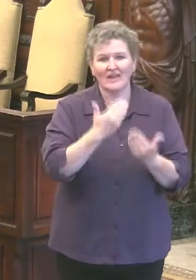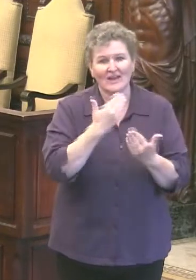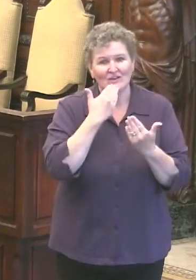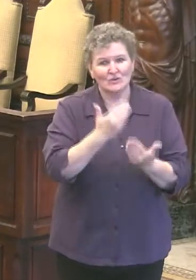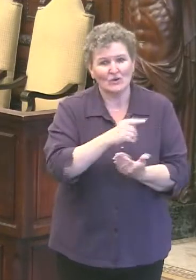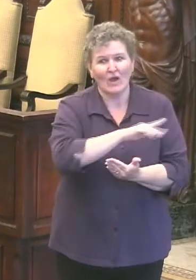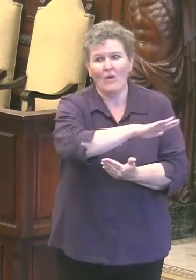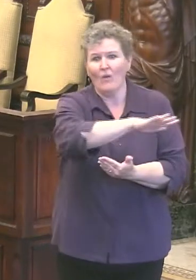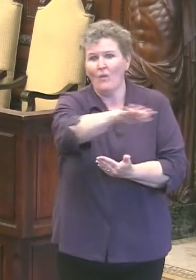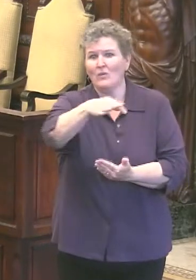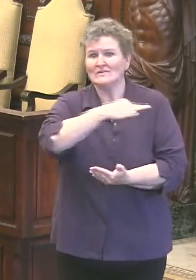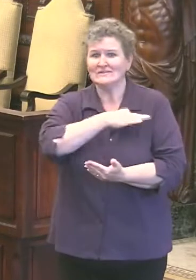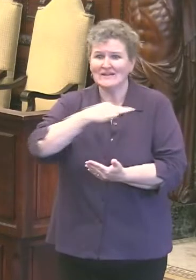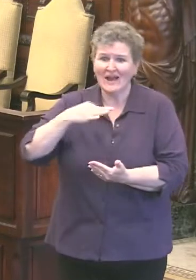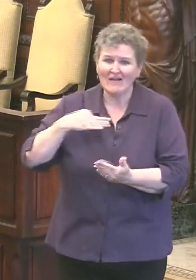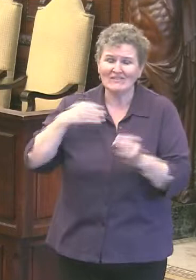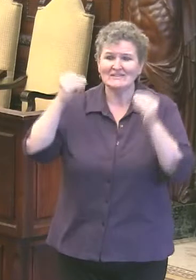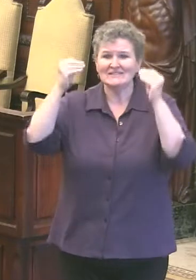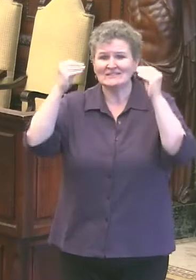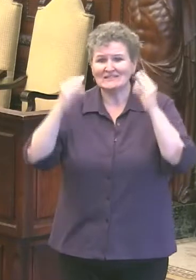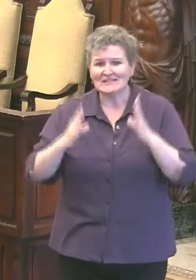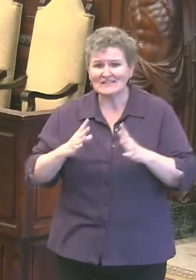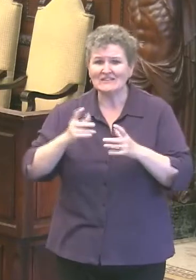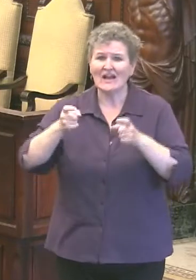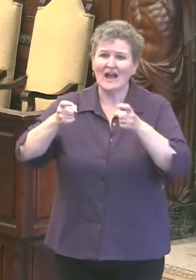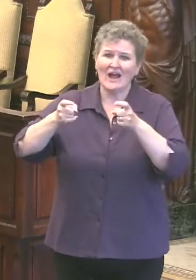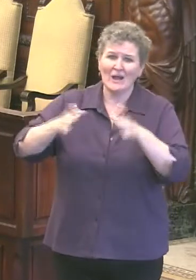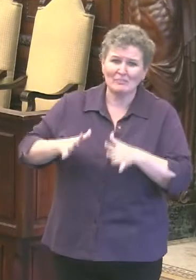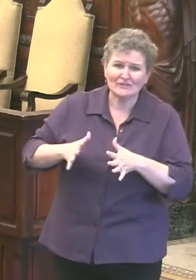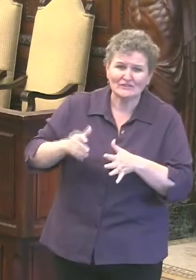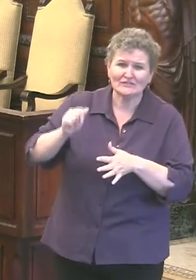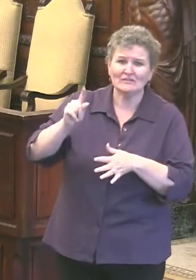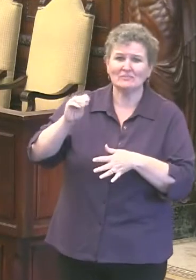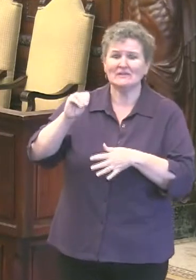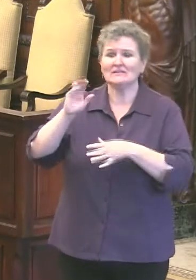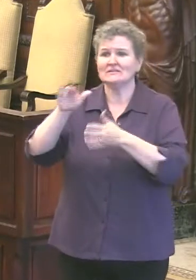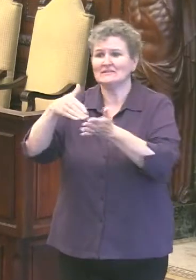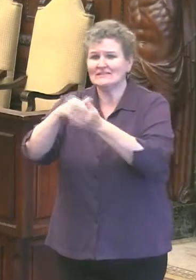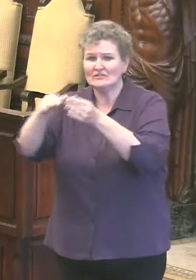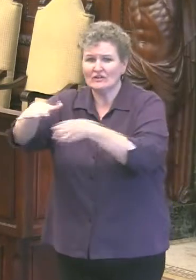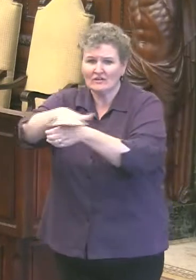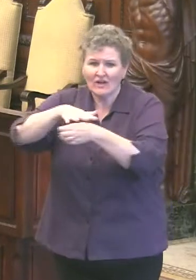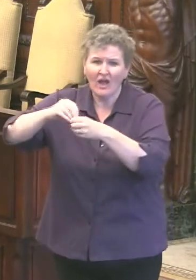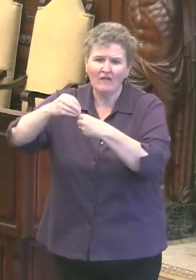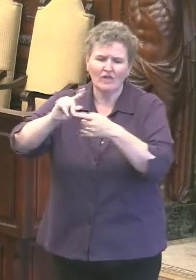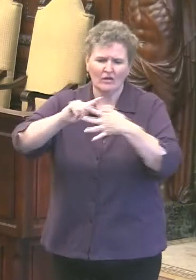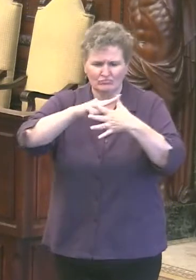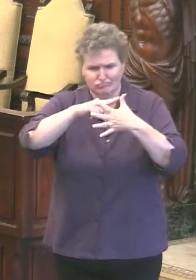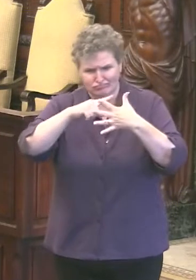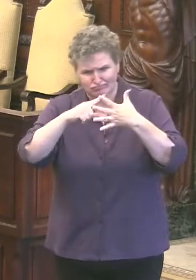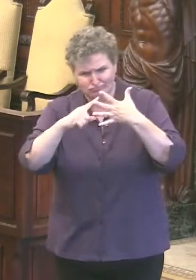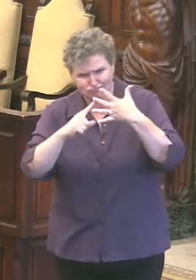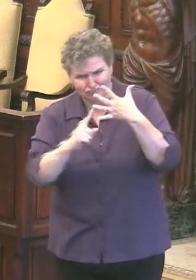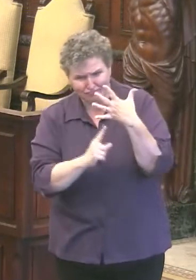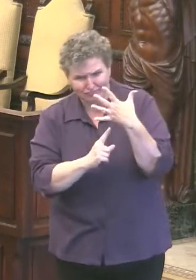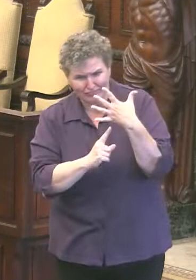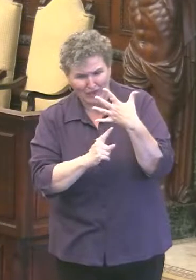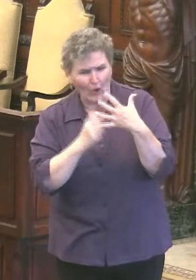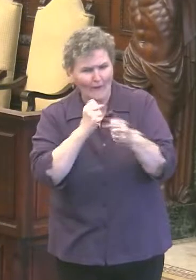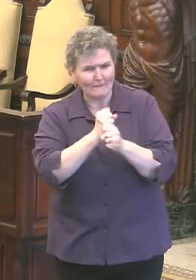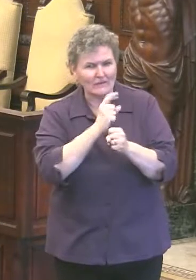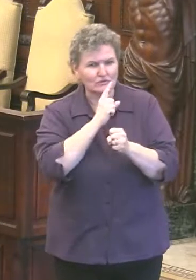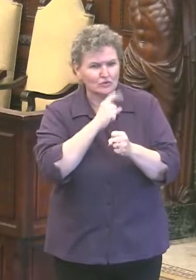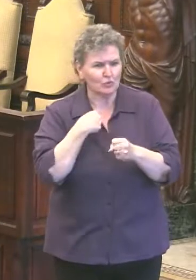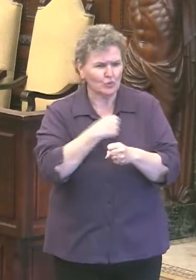members, teachers, administrators, central office staff for creating and working hard, very hard,